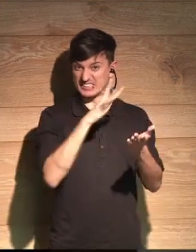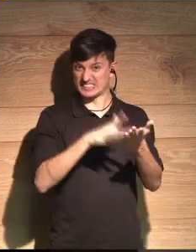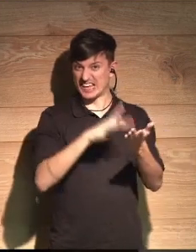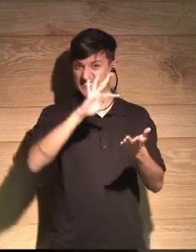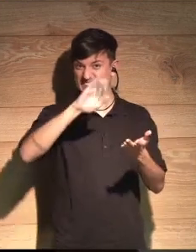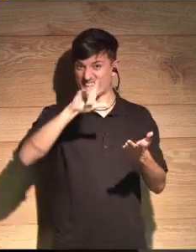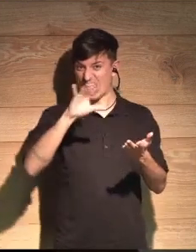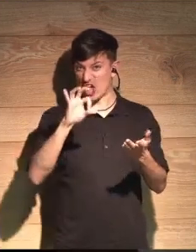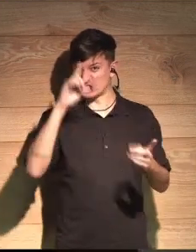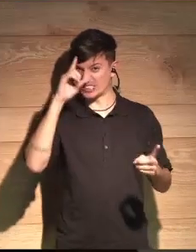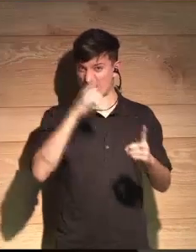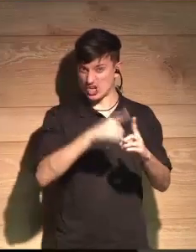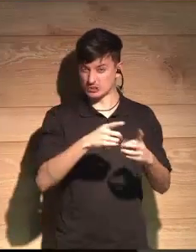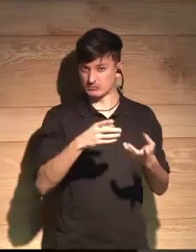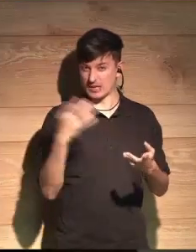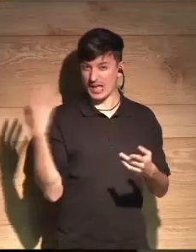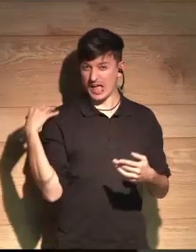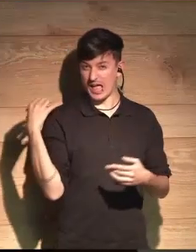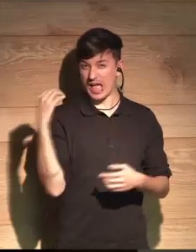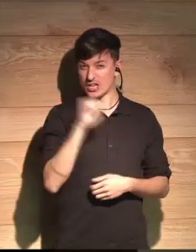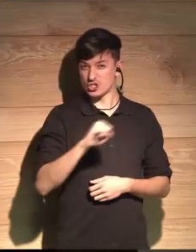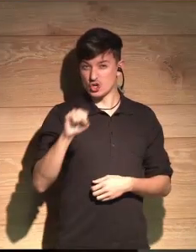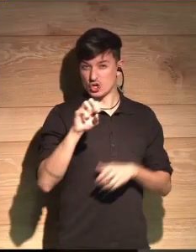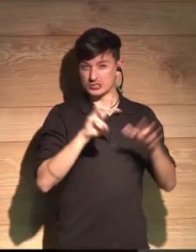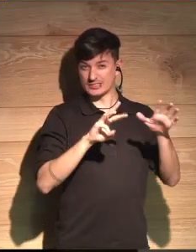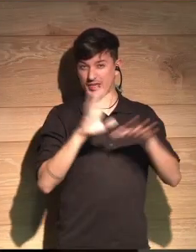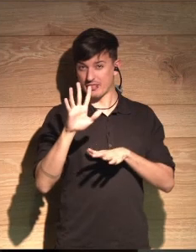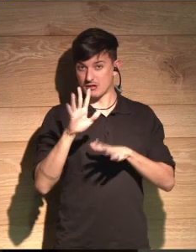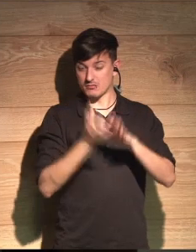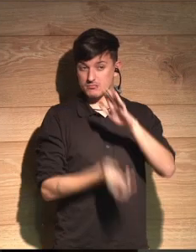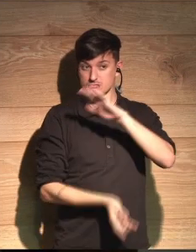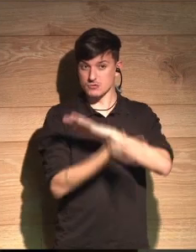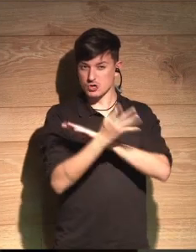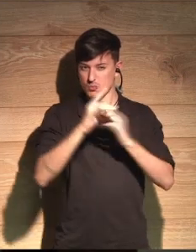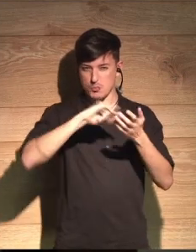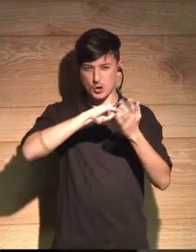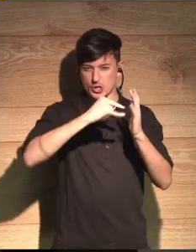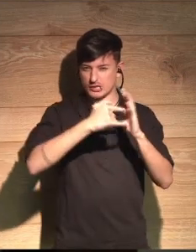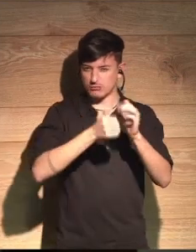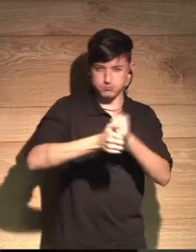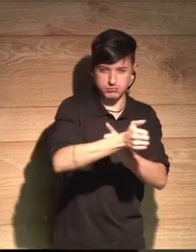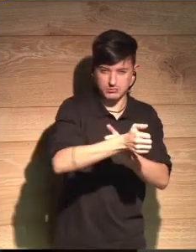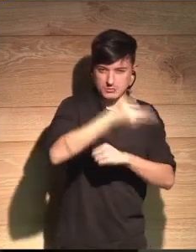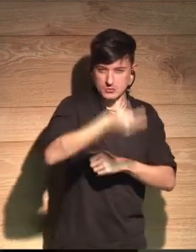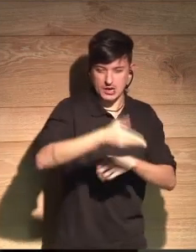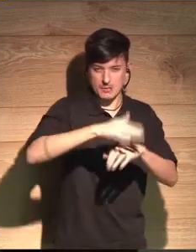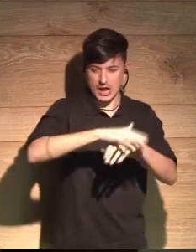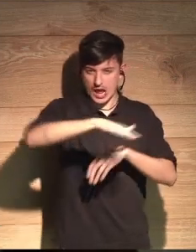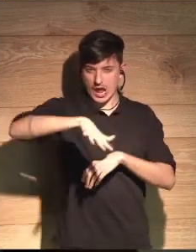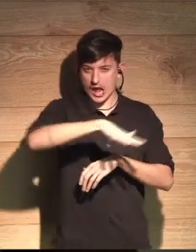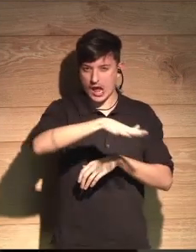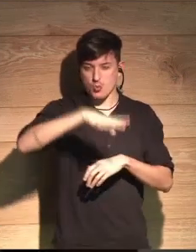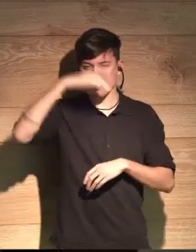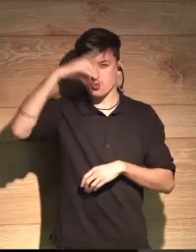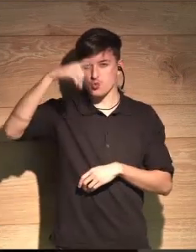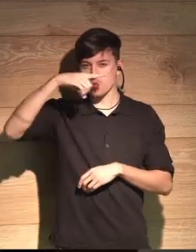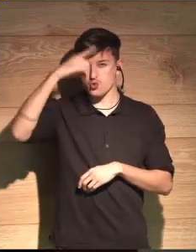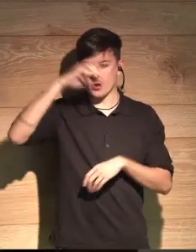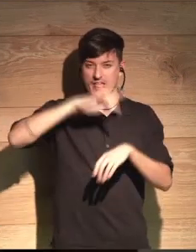Telos magazine, which was born in 1985, has been a priority project for the